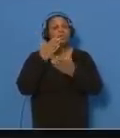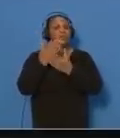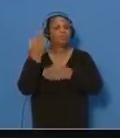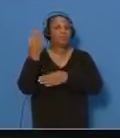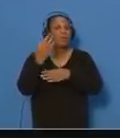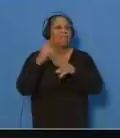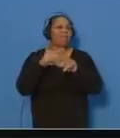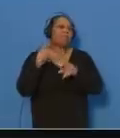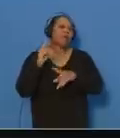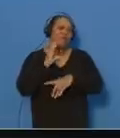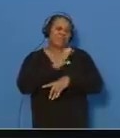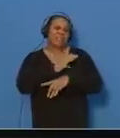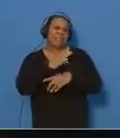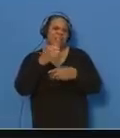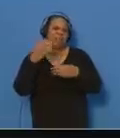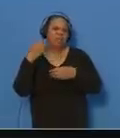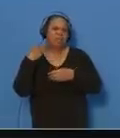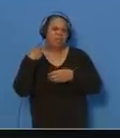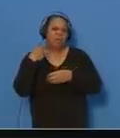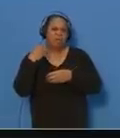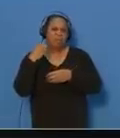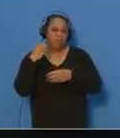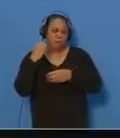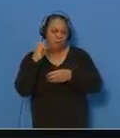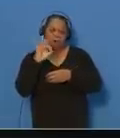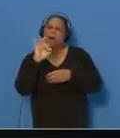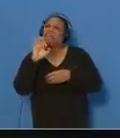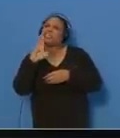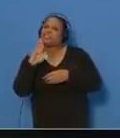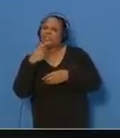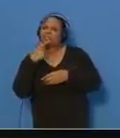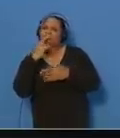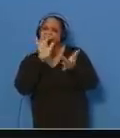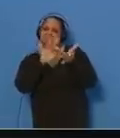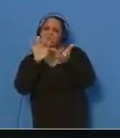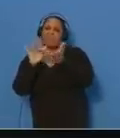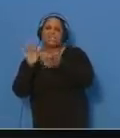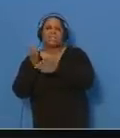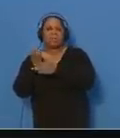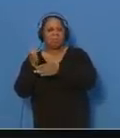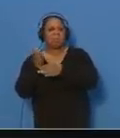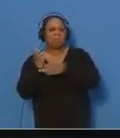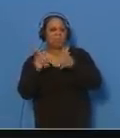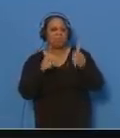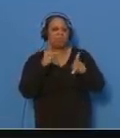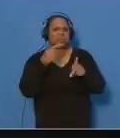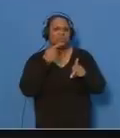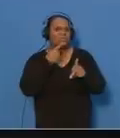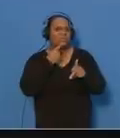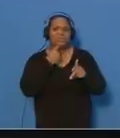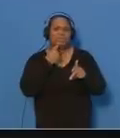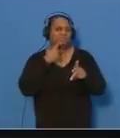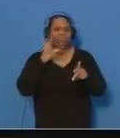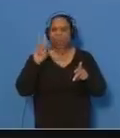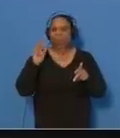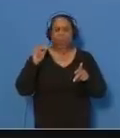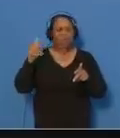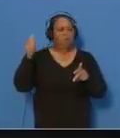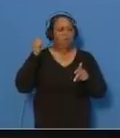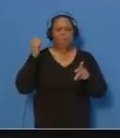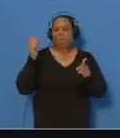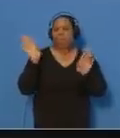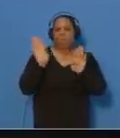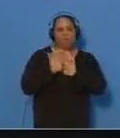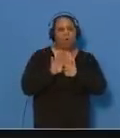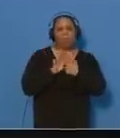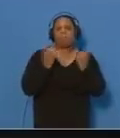Minister for the Cabinet Office, Minister Wayne Ferbert, did contact most grocery stores, and they have confirmed to him that they will not be open, and many of